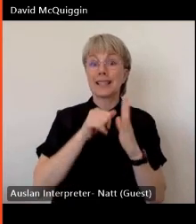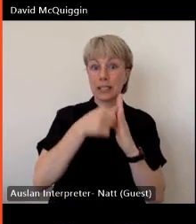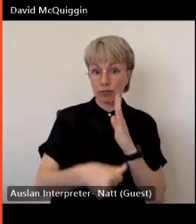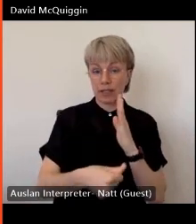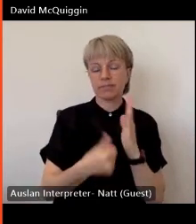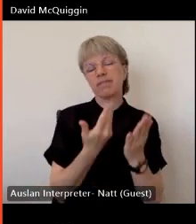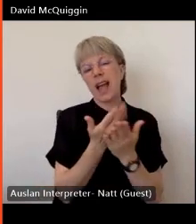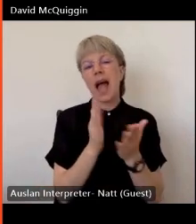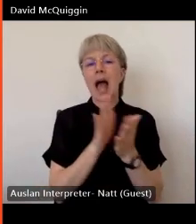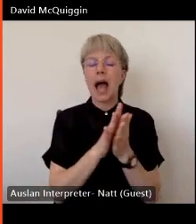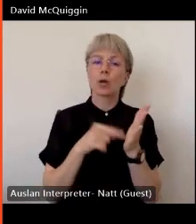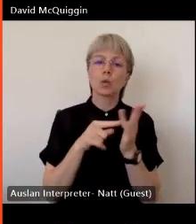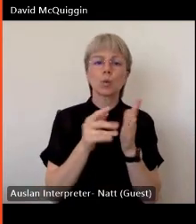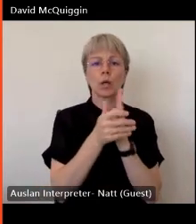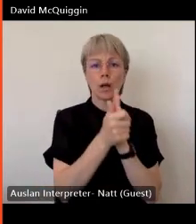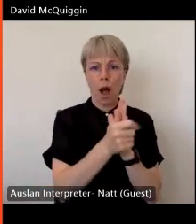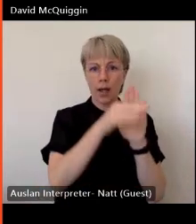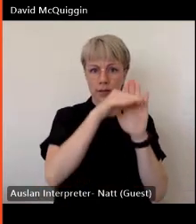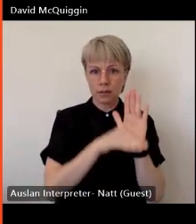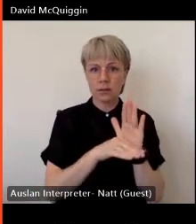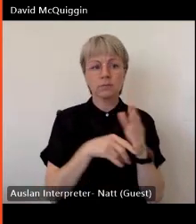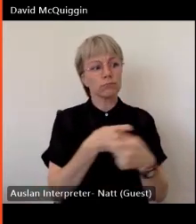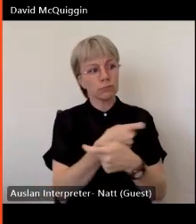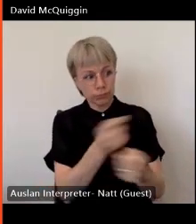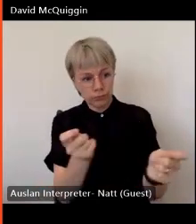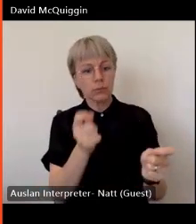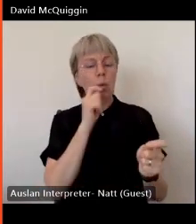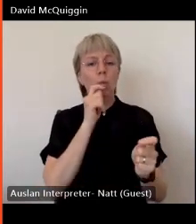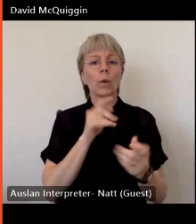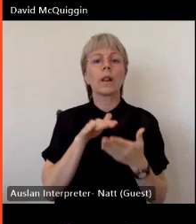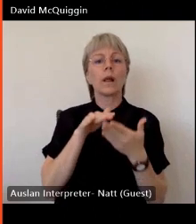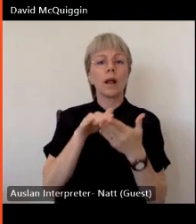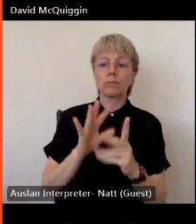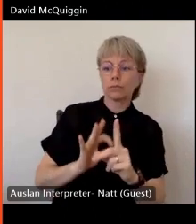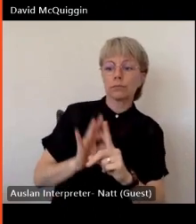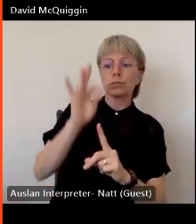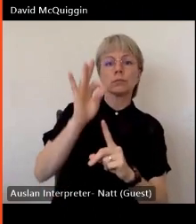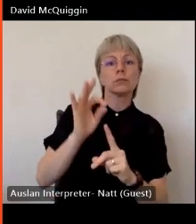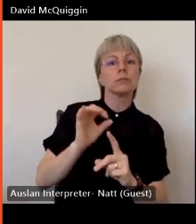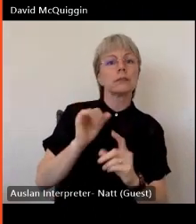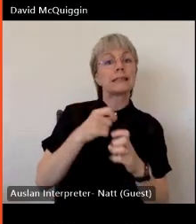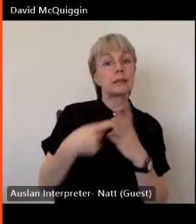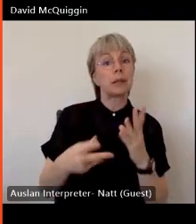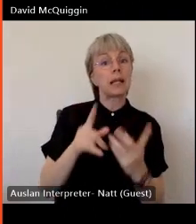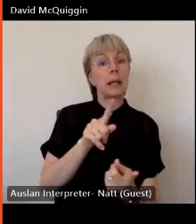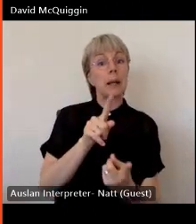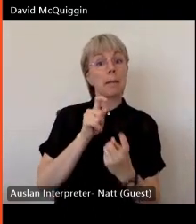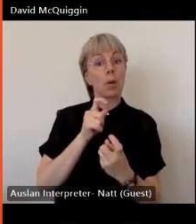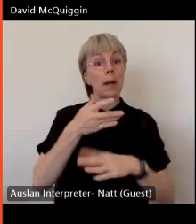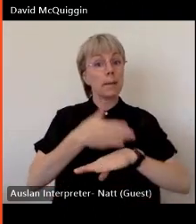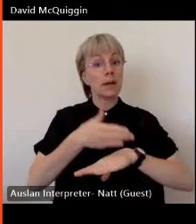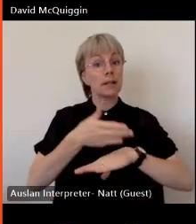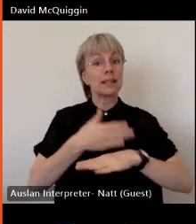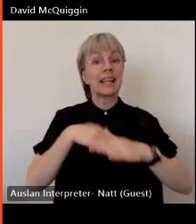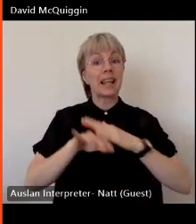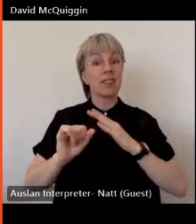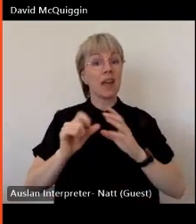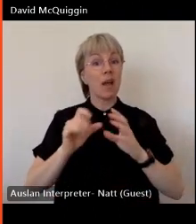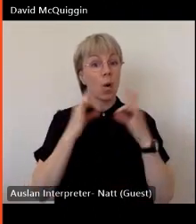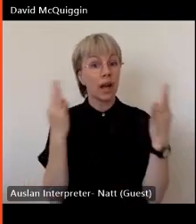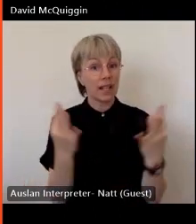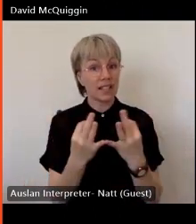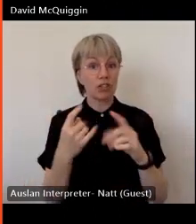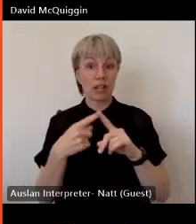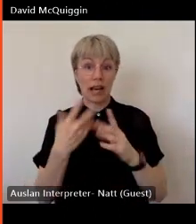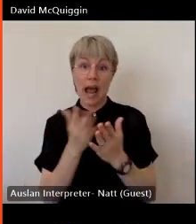support organisations to effectively increase disability employment in their organisations and support employees with